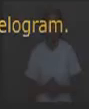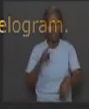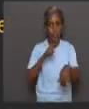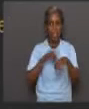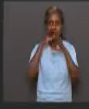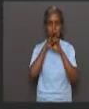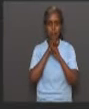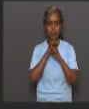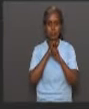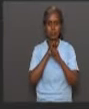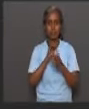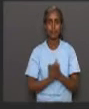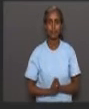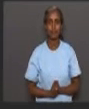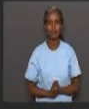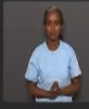Time's up.